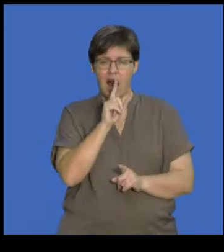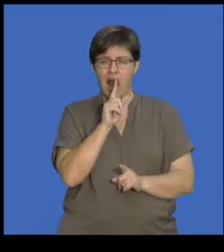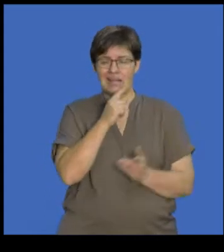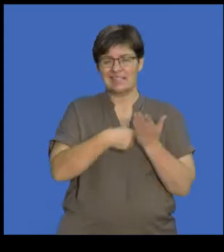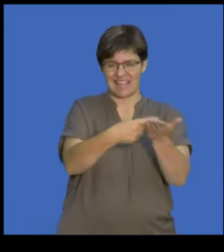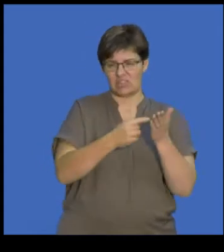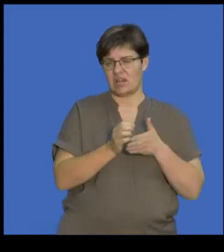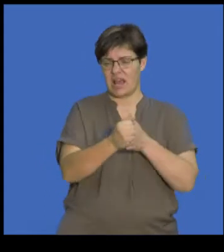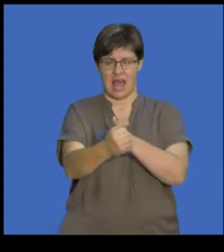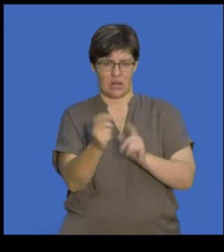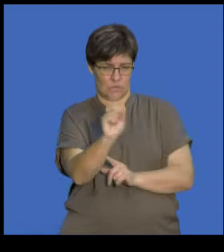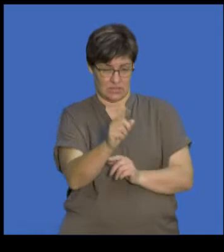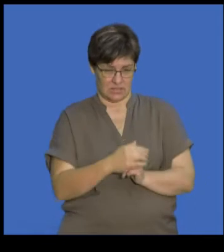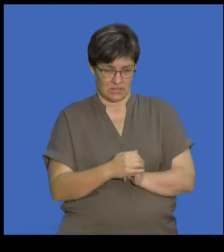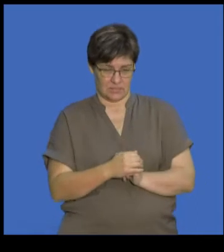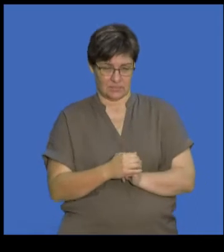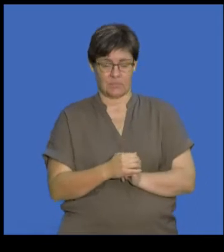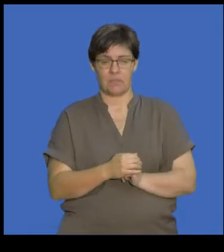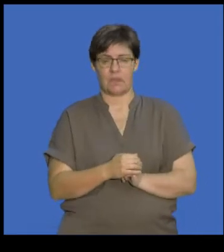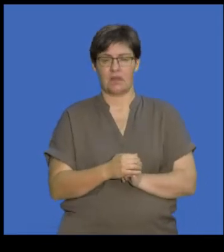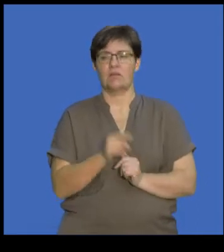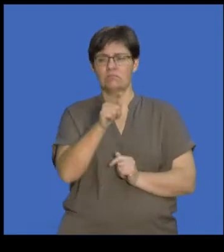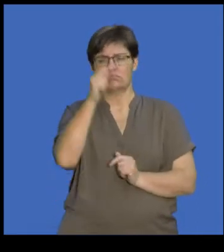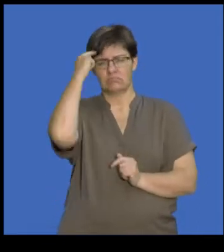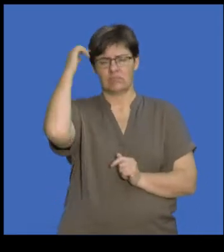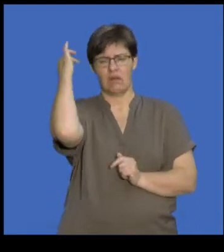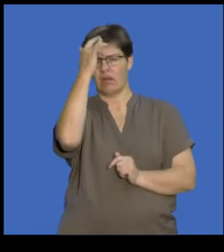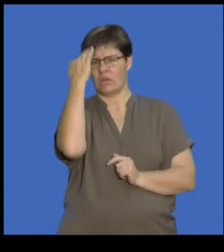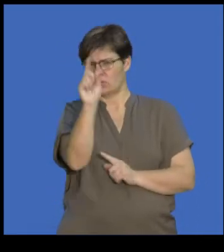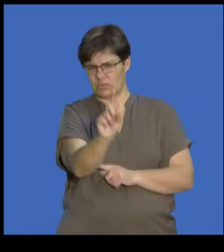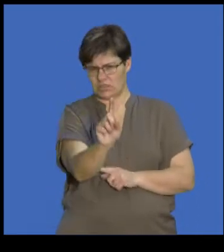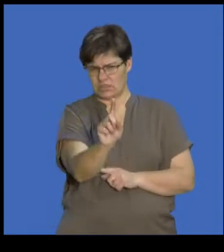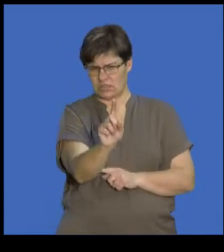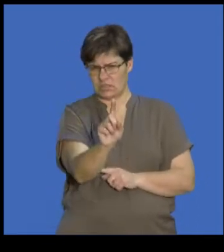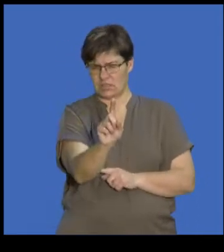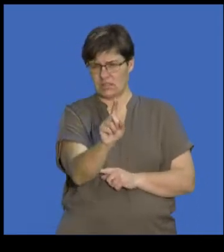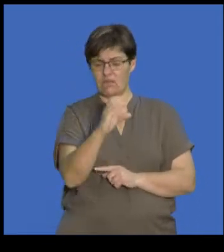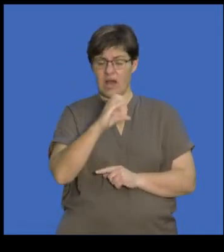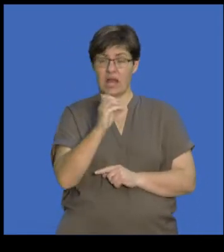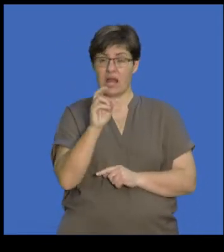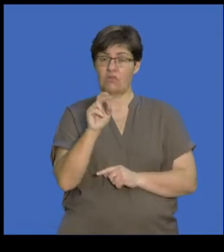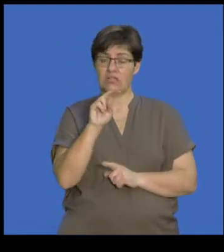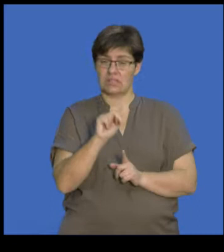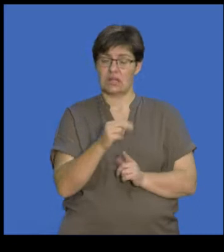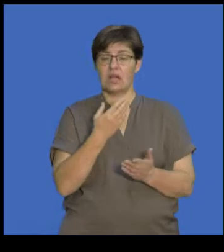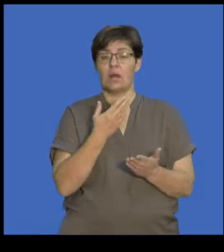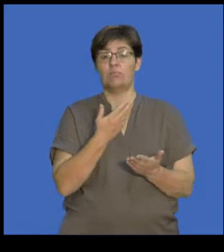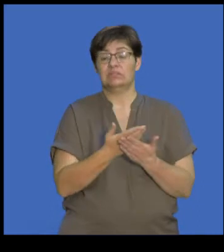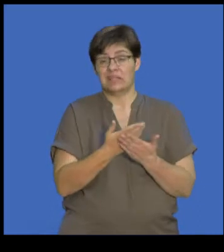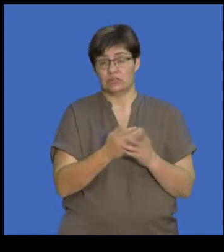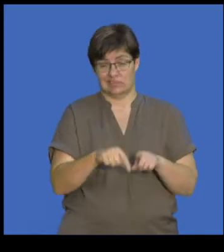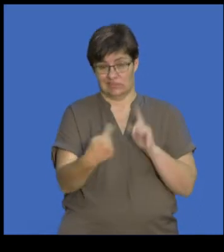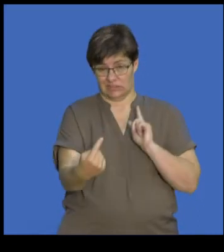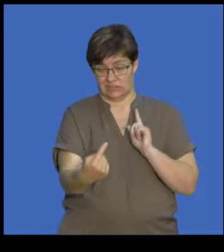our discussion today. The thought says, have you ever thought about what happens to current and potential difference?